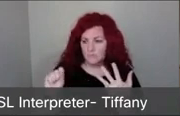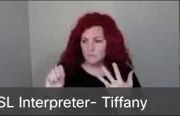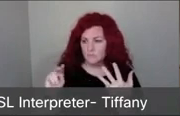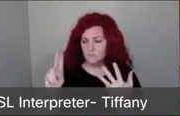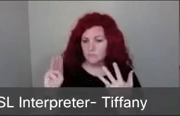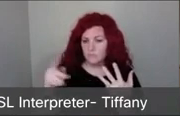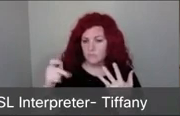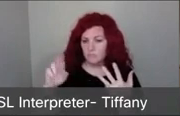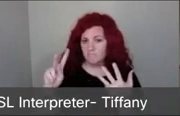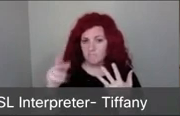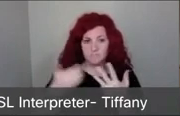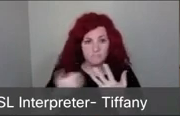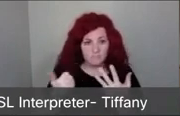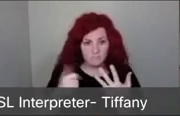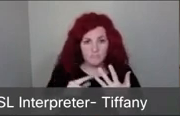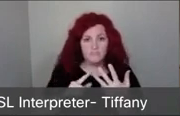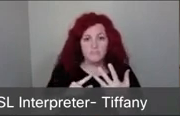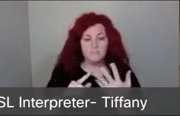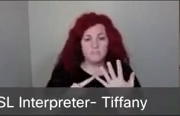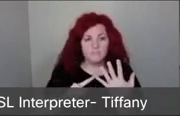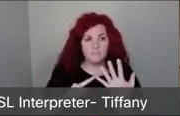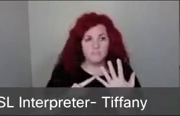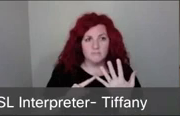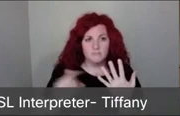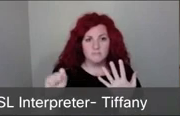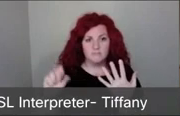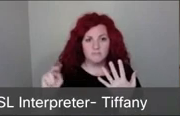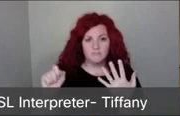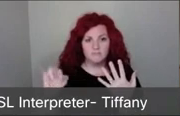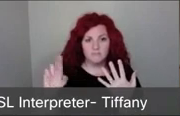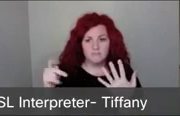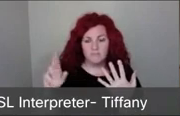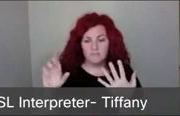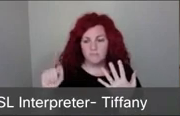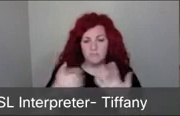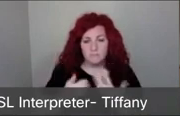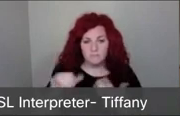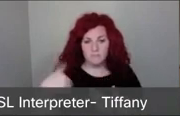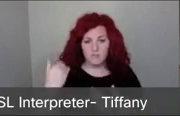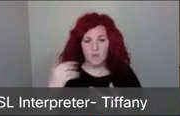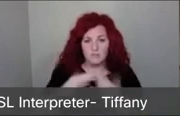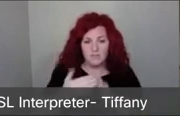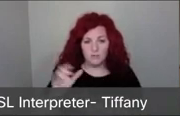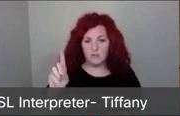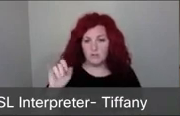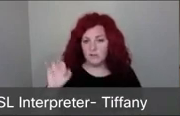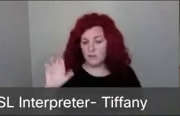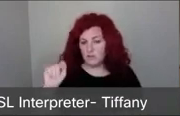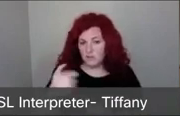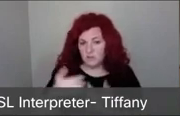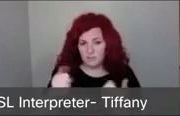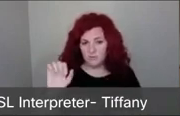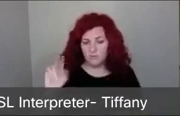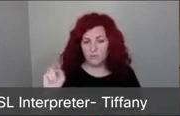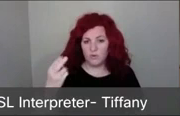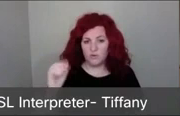Osuna Park precinct is split. Sun Air precinct is split, Youngtown is split, Dysart is split, and Rancho